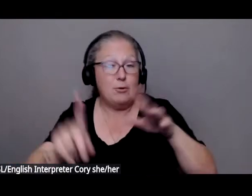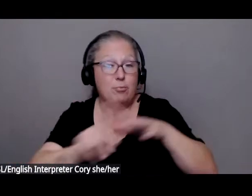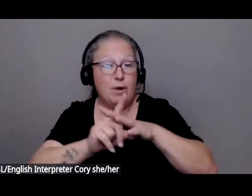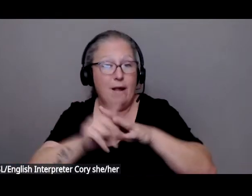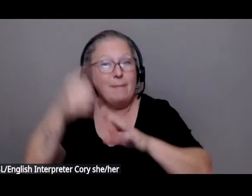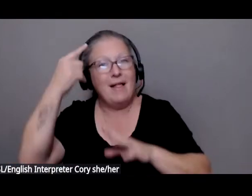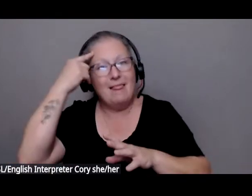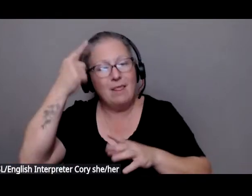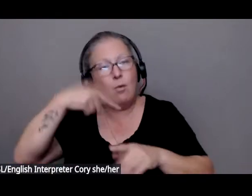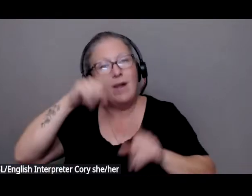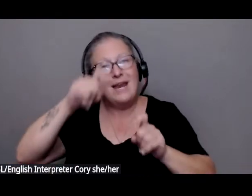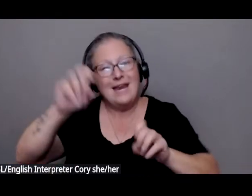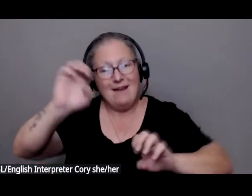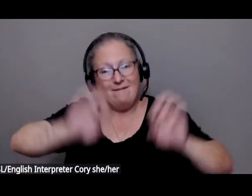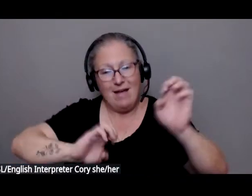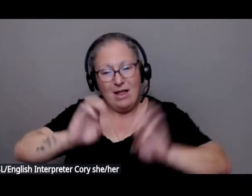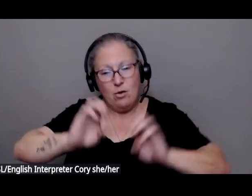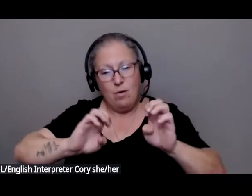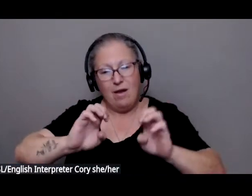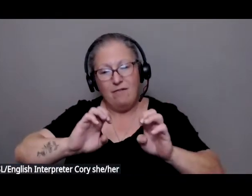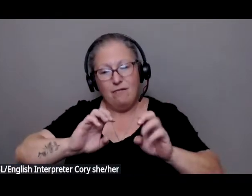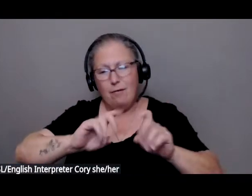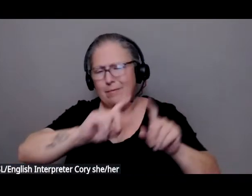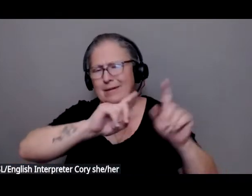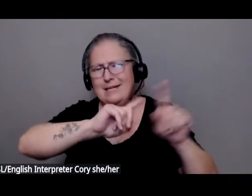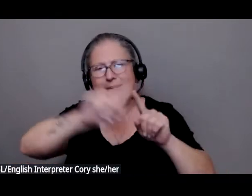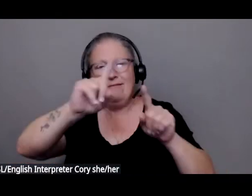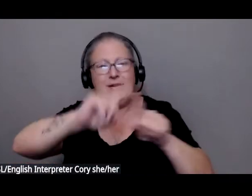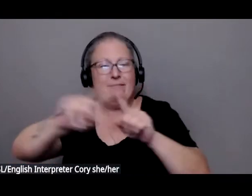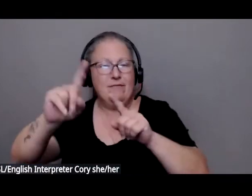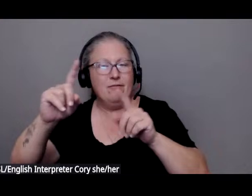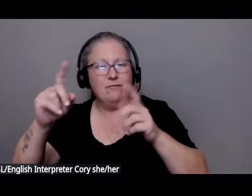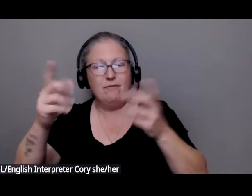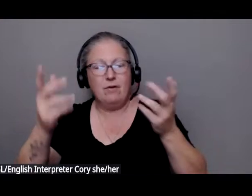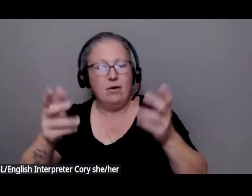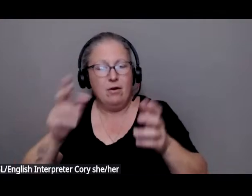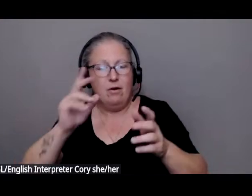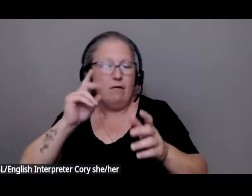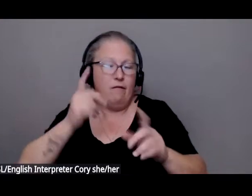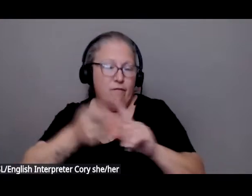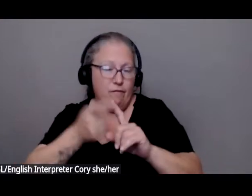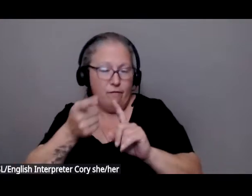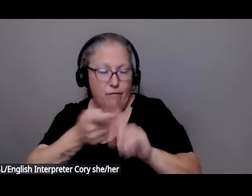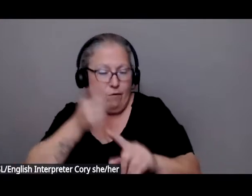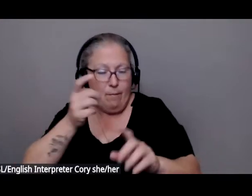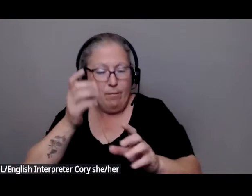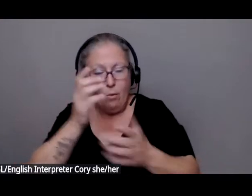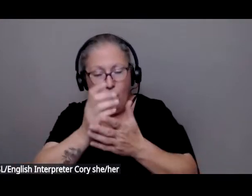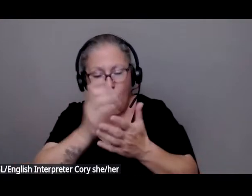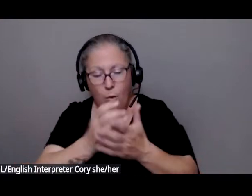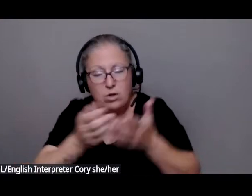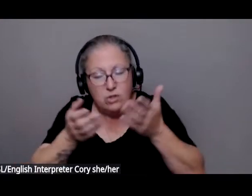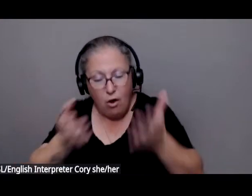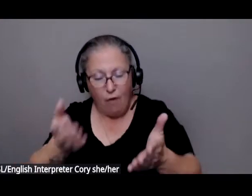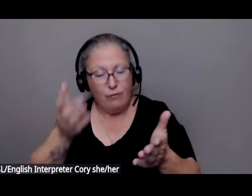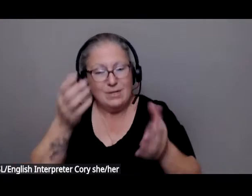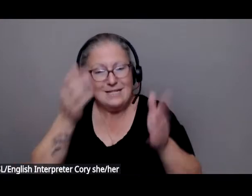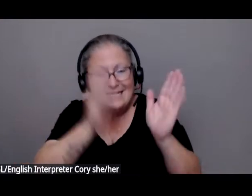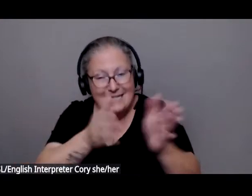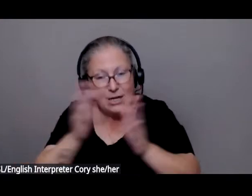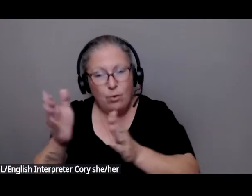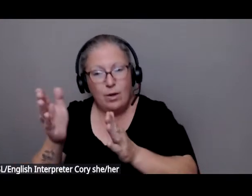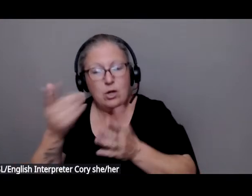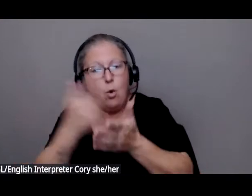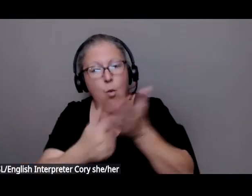we need to evaluate it from a whole bunch of different, from the course offerings, the sequencing, what we're trying